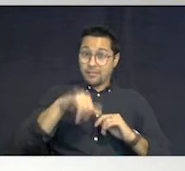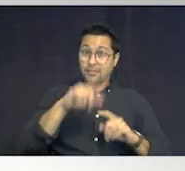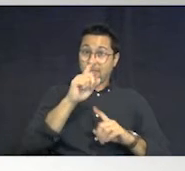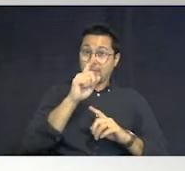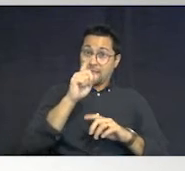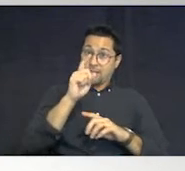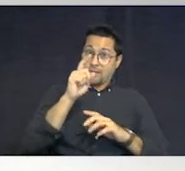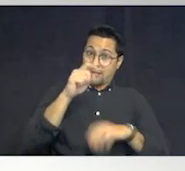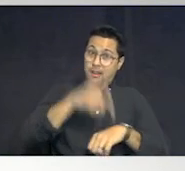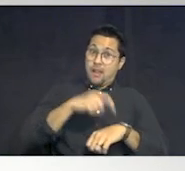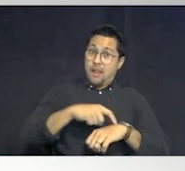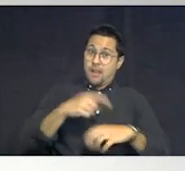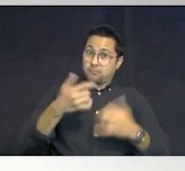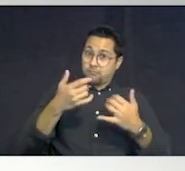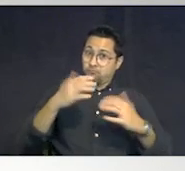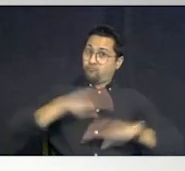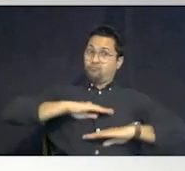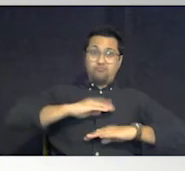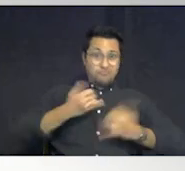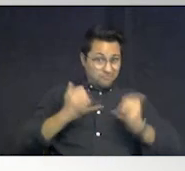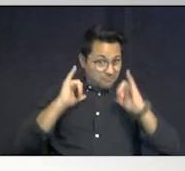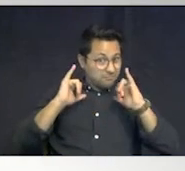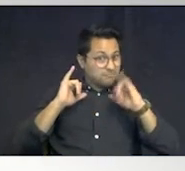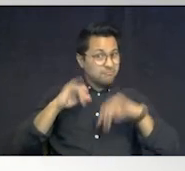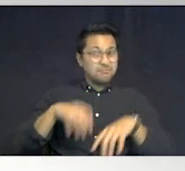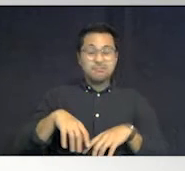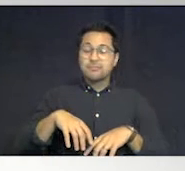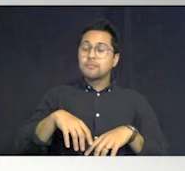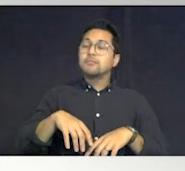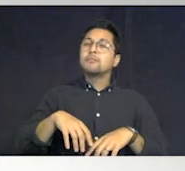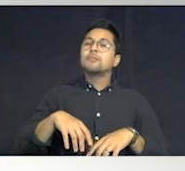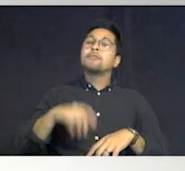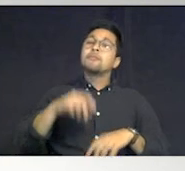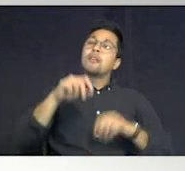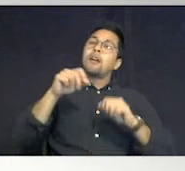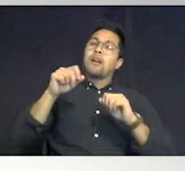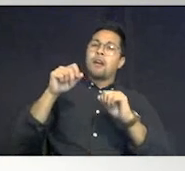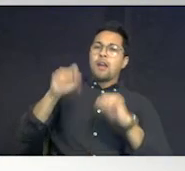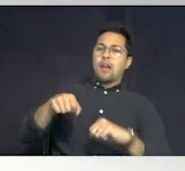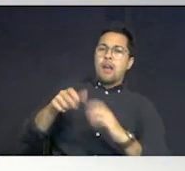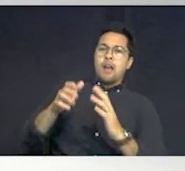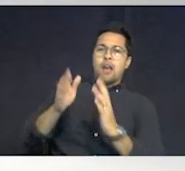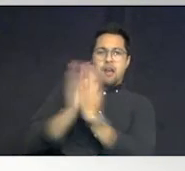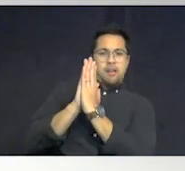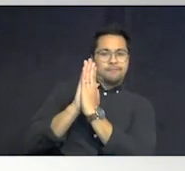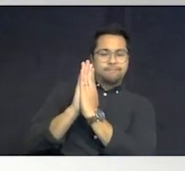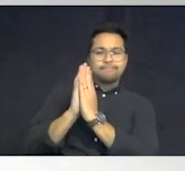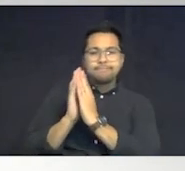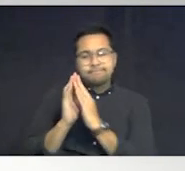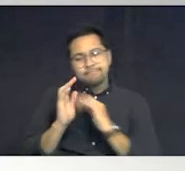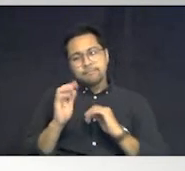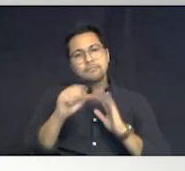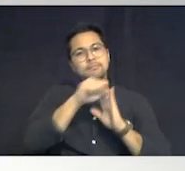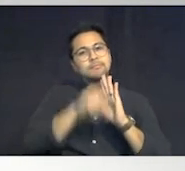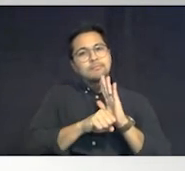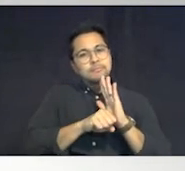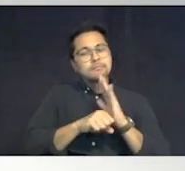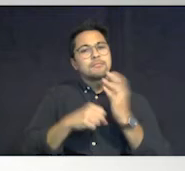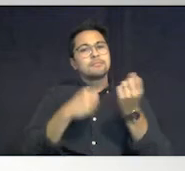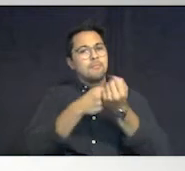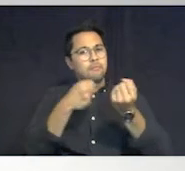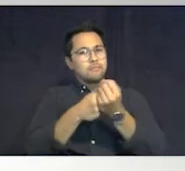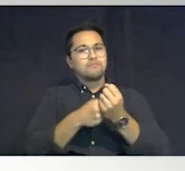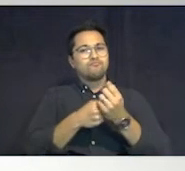stage, you can also ask to or you may request a state-sponsored